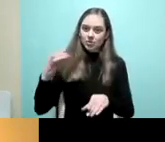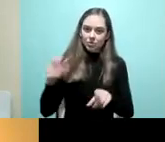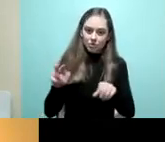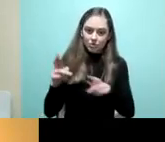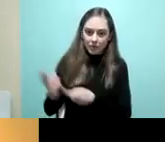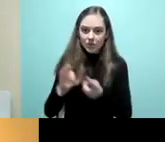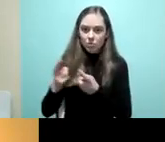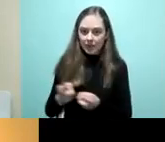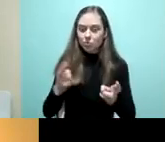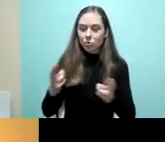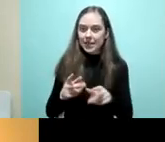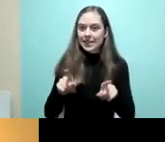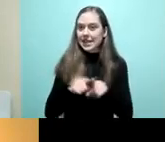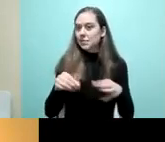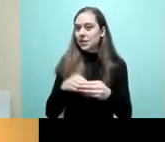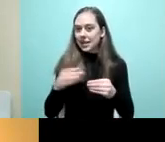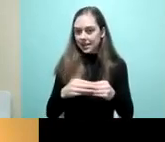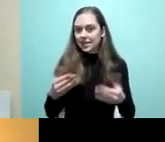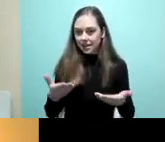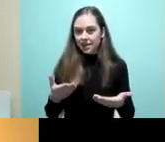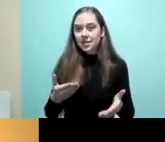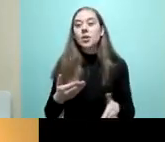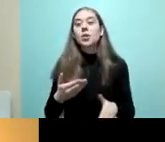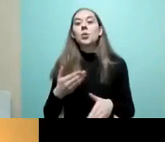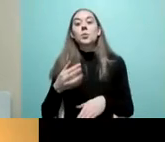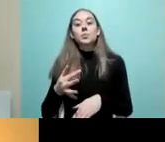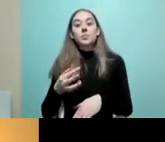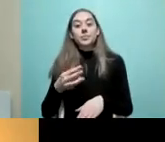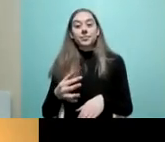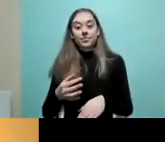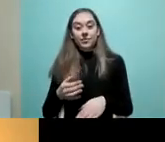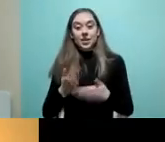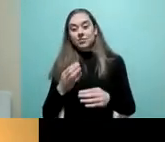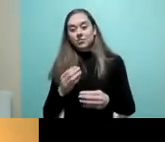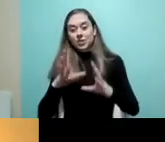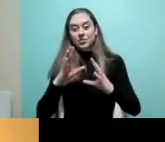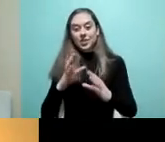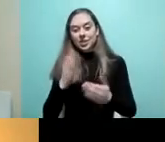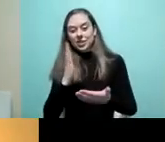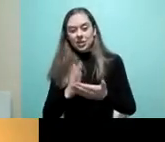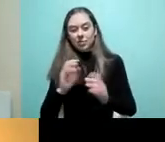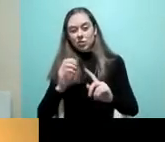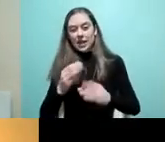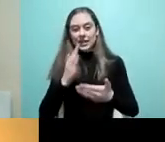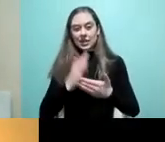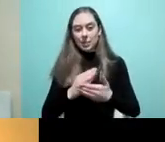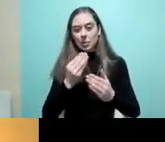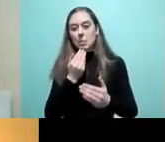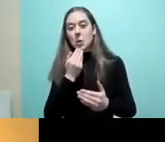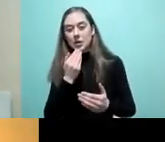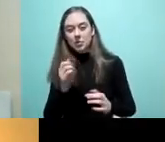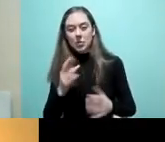things. So in order to not let yourself get bored, try and bring an iPad with you, or